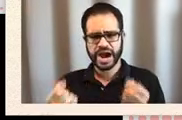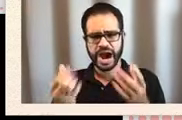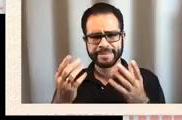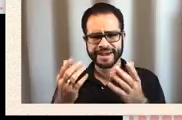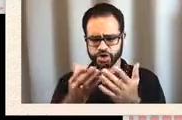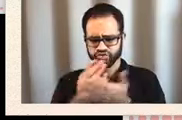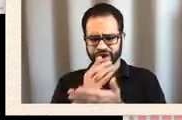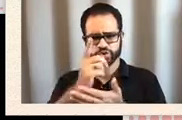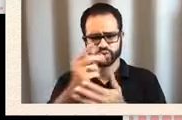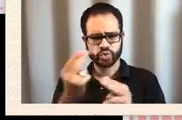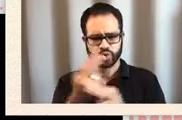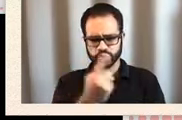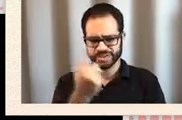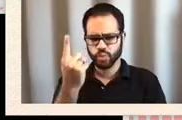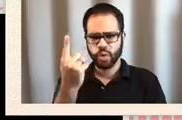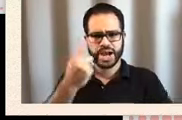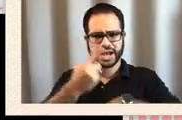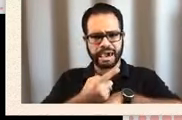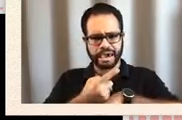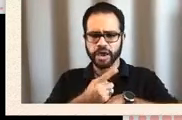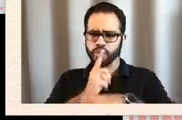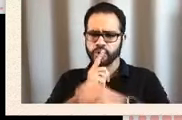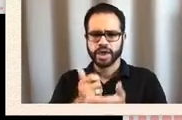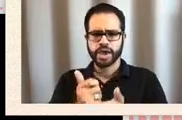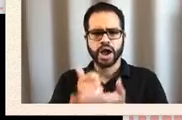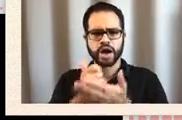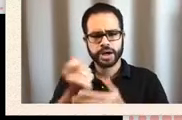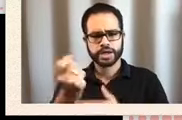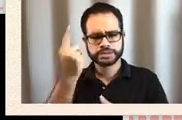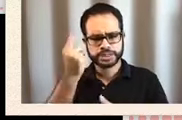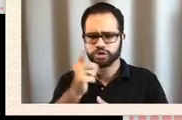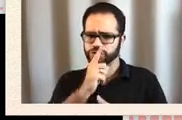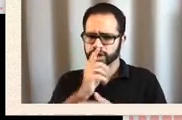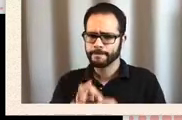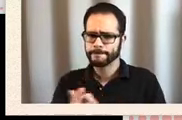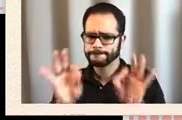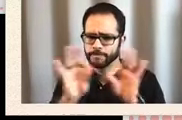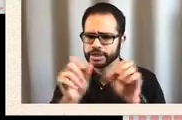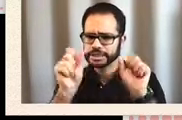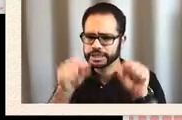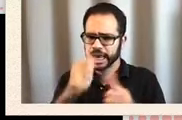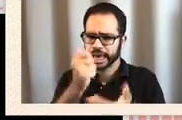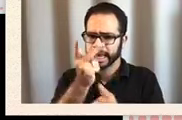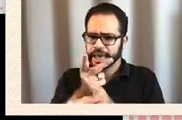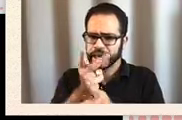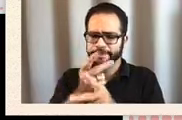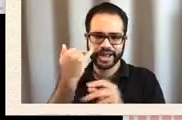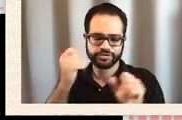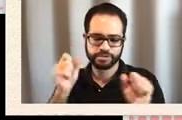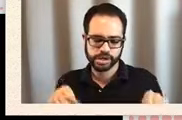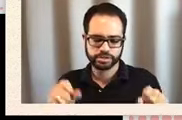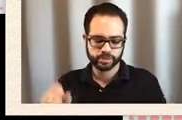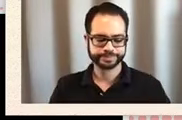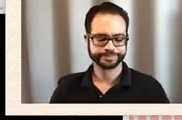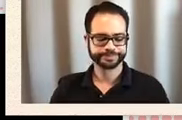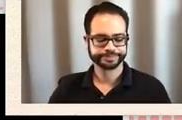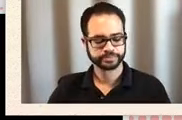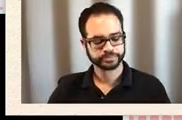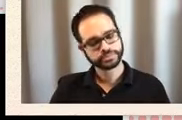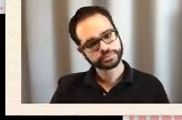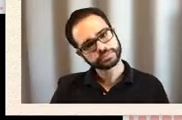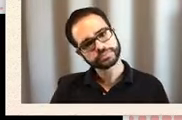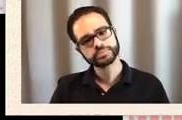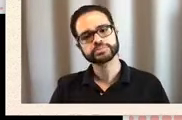understand how important it is to keep those if you can. So Mike, walk us through a quick review of all these rights that you use in one